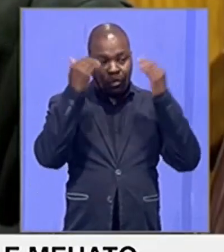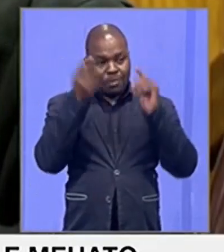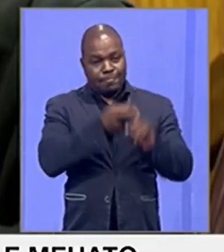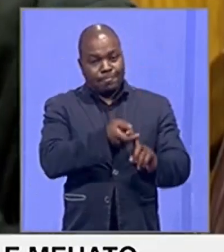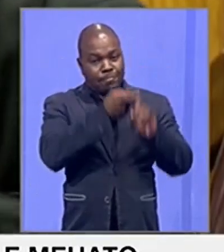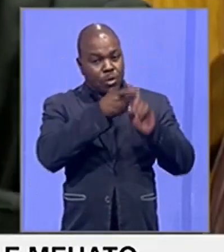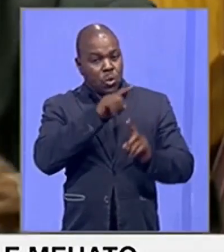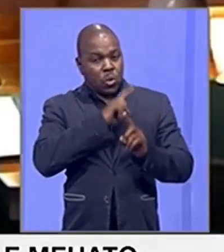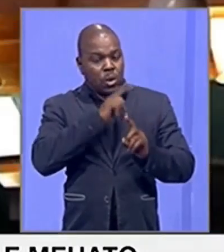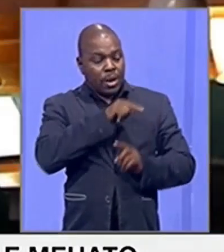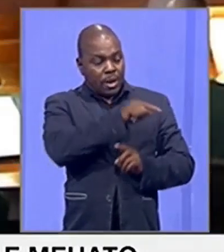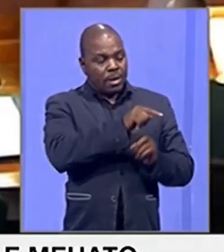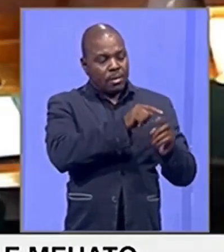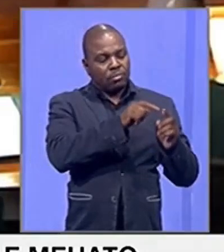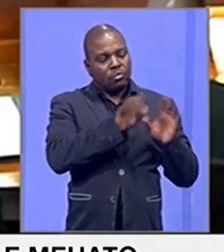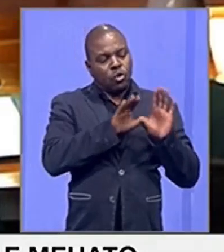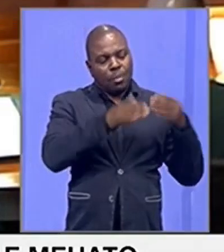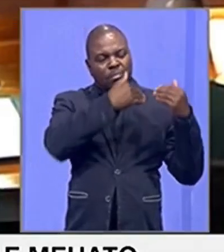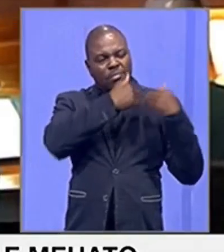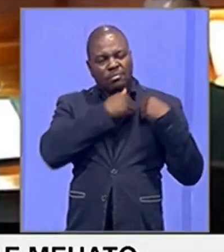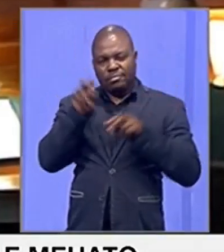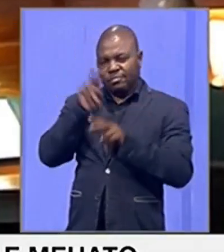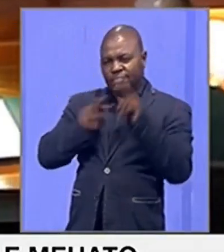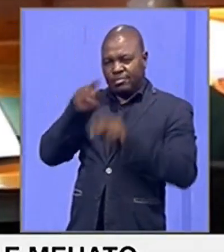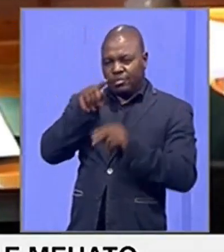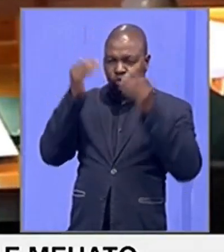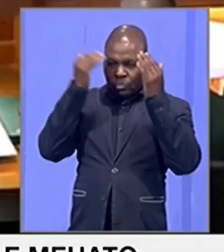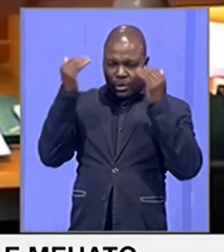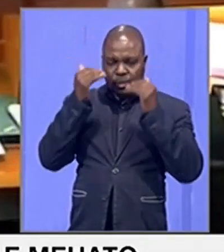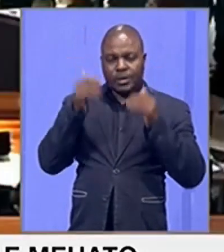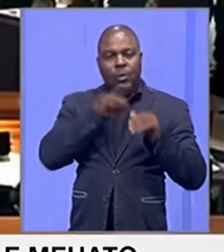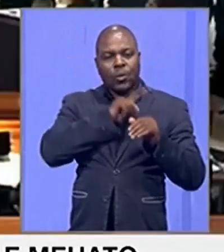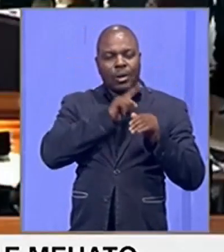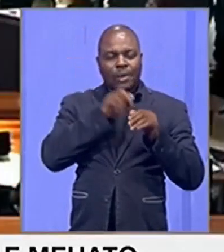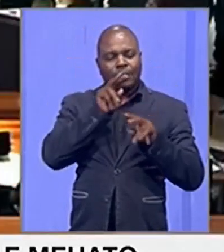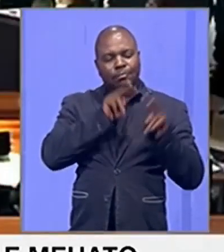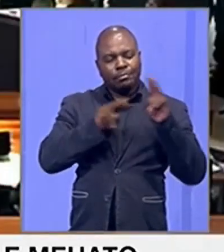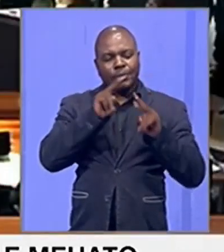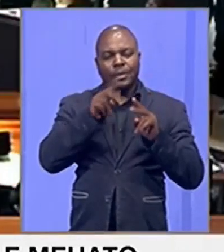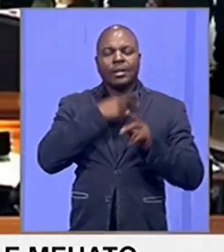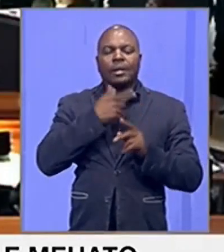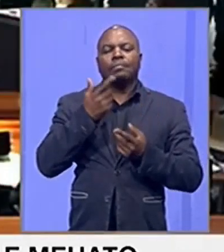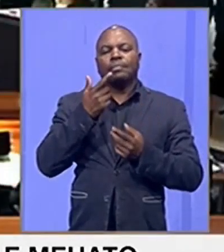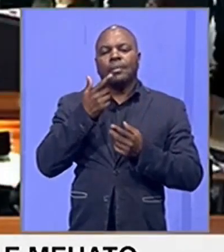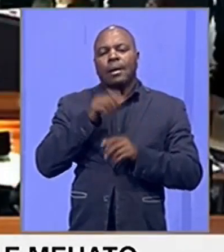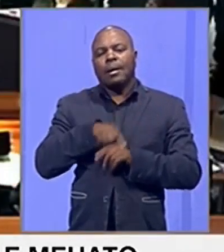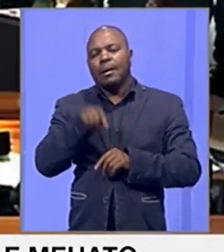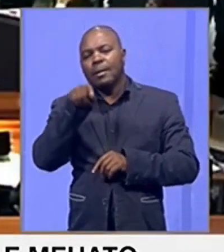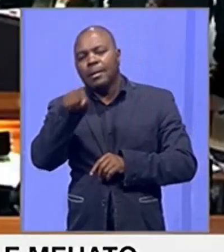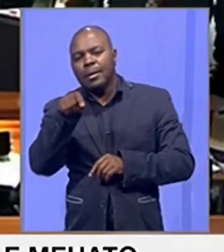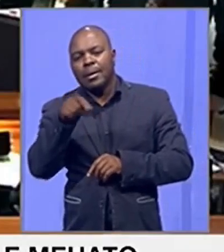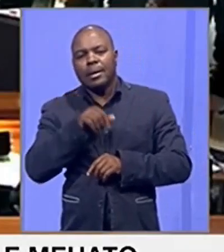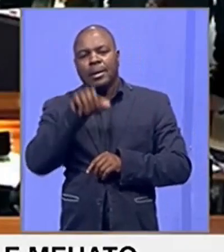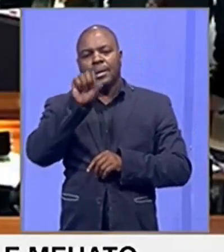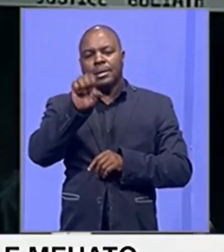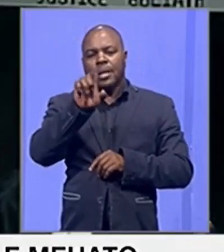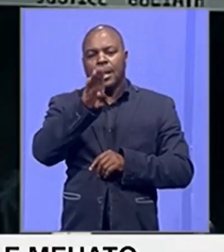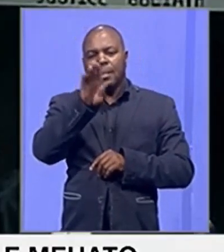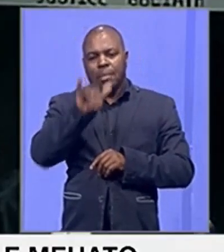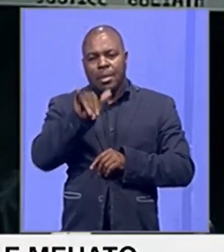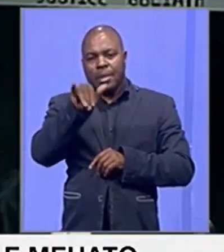komiti ya boitshwaro ba bahlodi e ntseng e dutse majwana ka tetlebo ya tlhekefetso ya thobalano kgahlano le moahlodi Selby